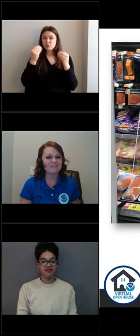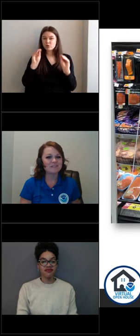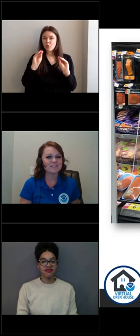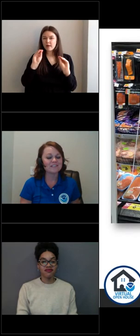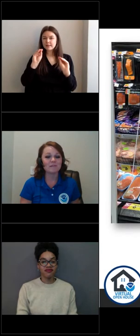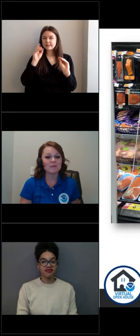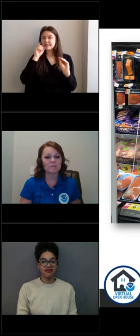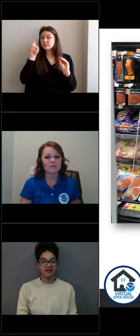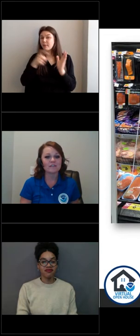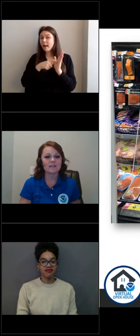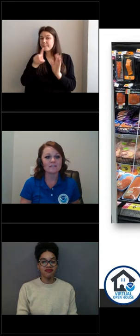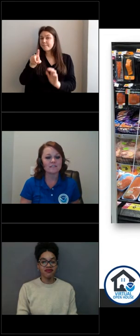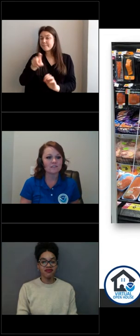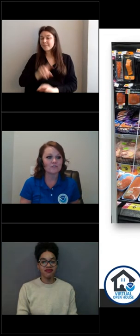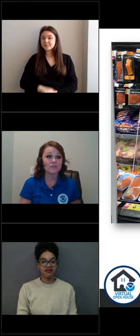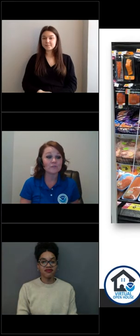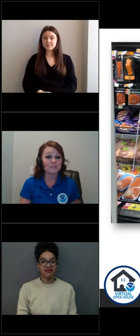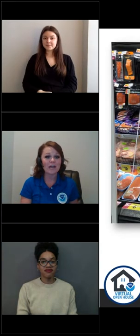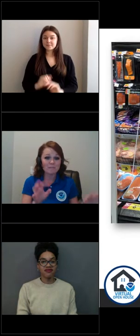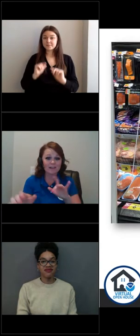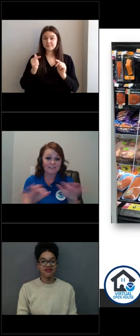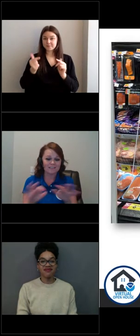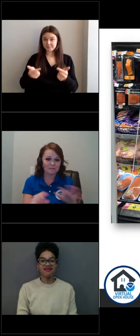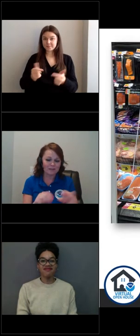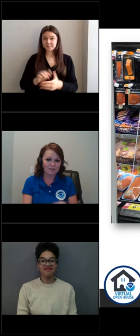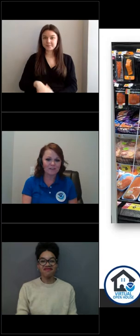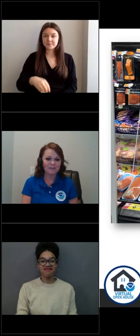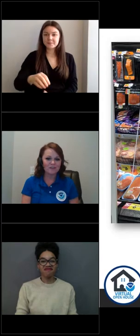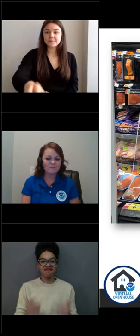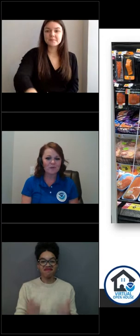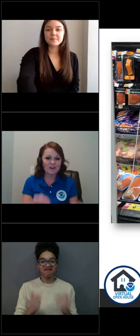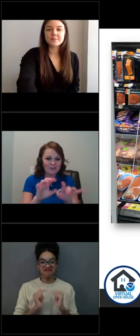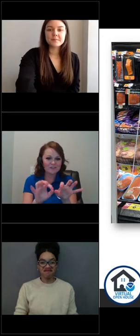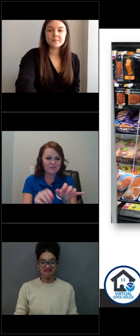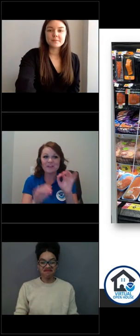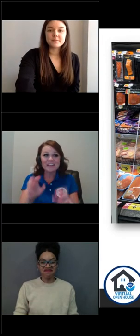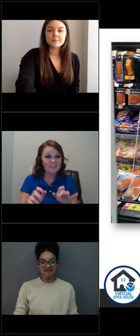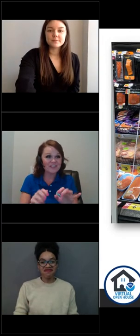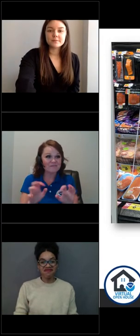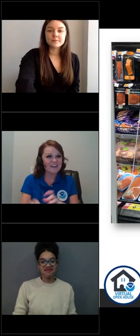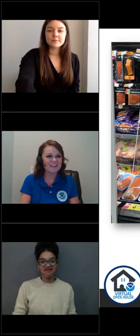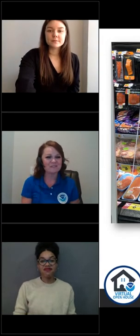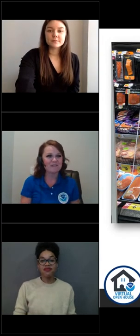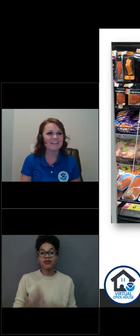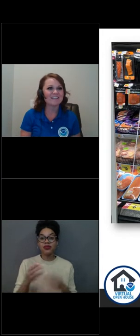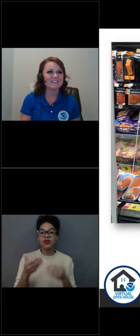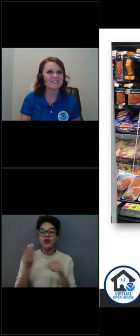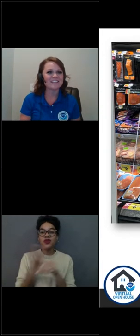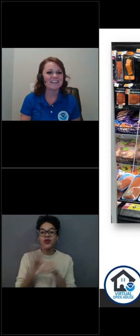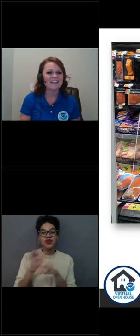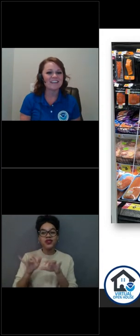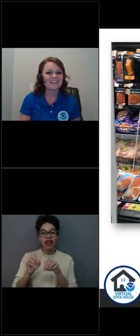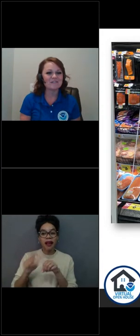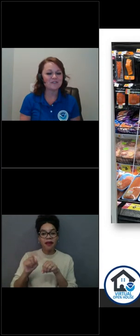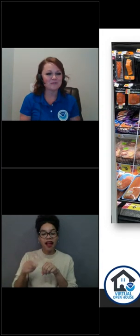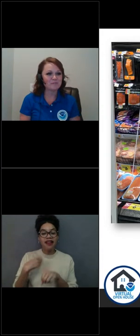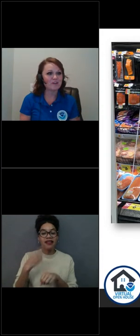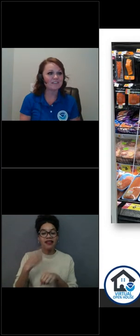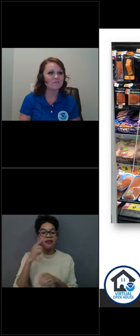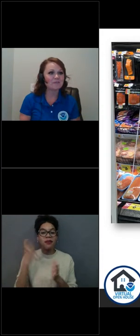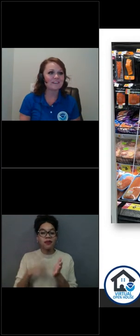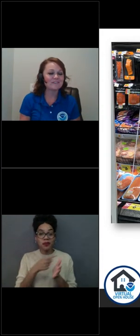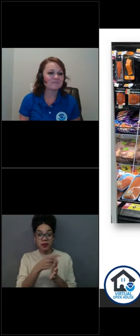products that we just saw being processed. So if you can use the chat box and let me know where you, or if and where you spotted those